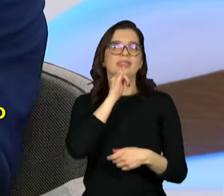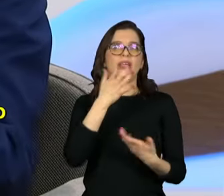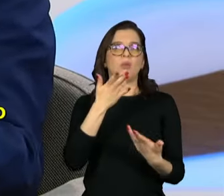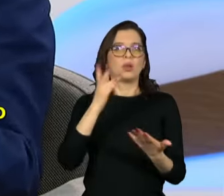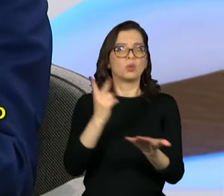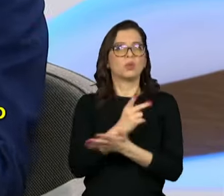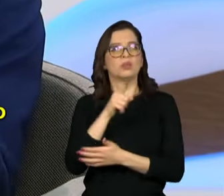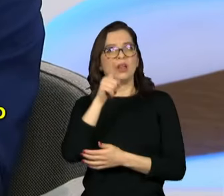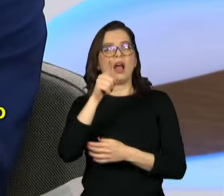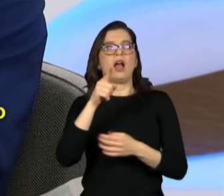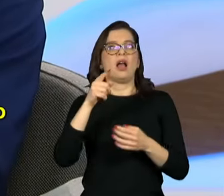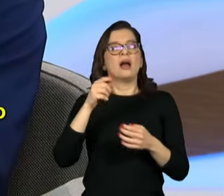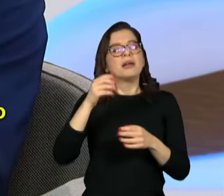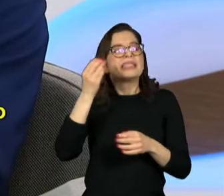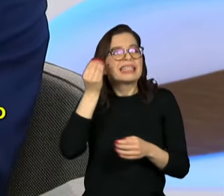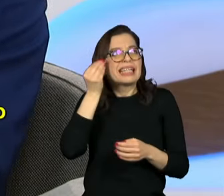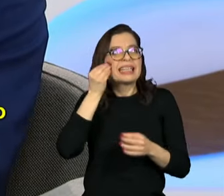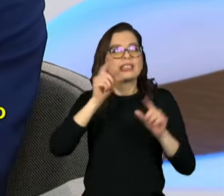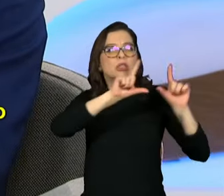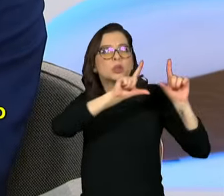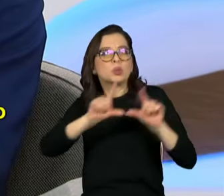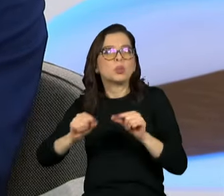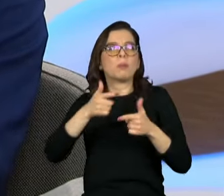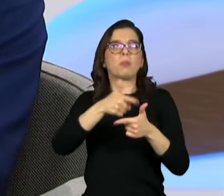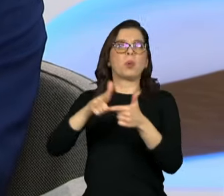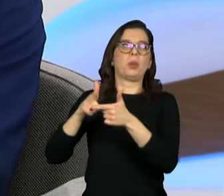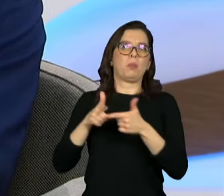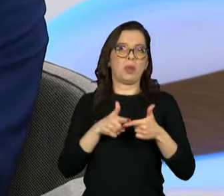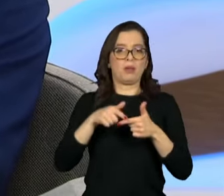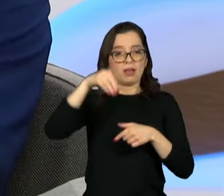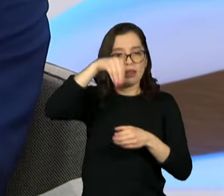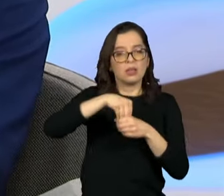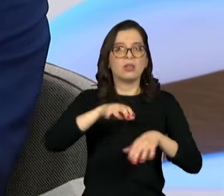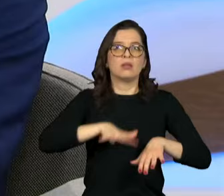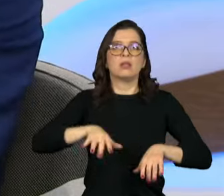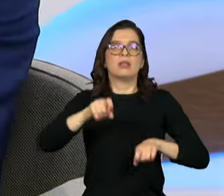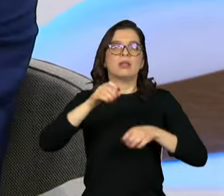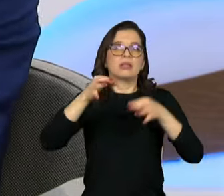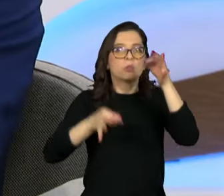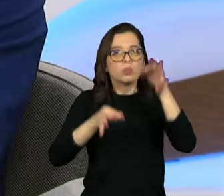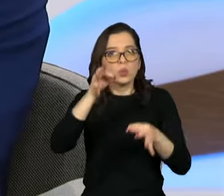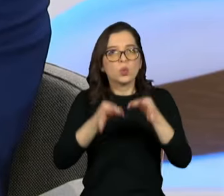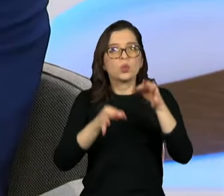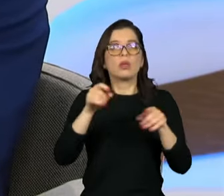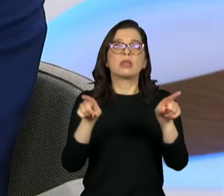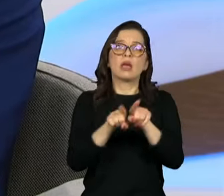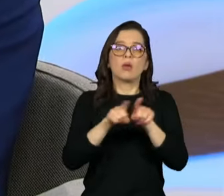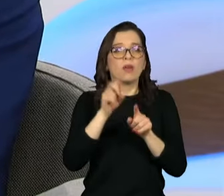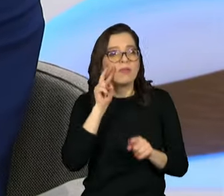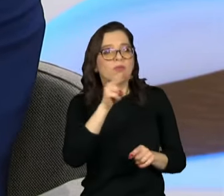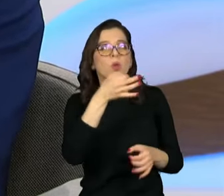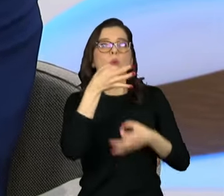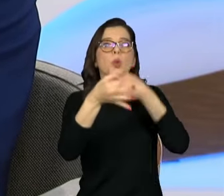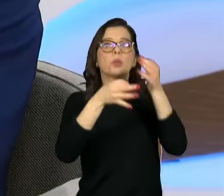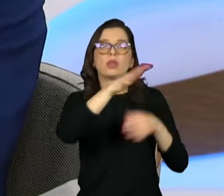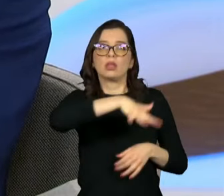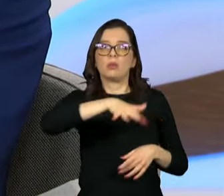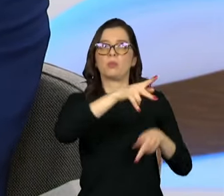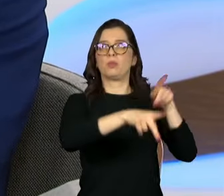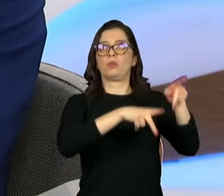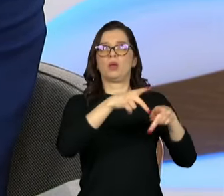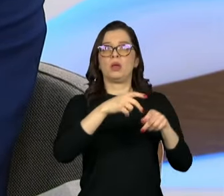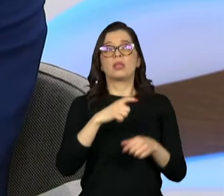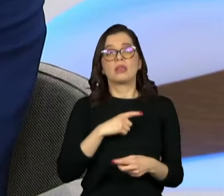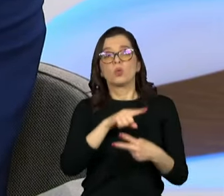happens when we narrow the reasons that count in a court of law, or for that matter, in public opinion. For both